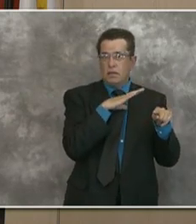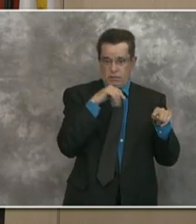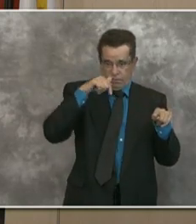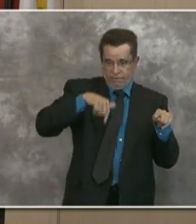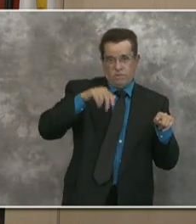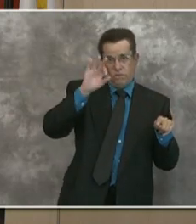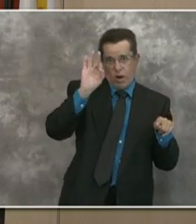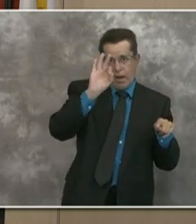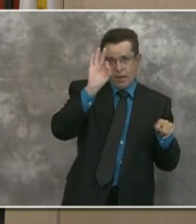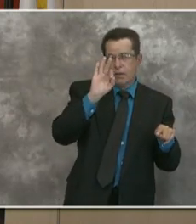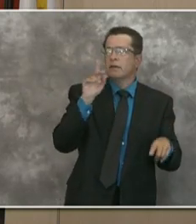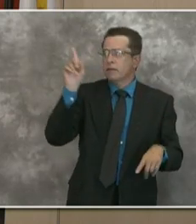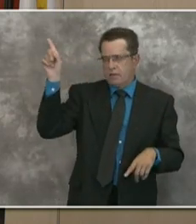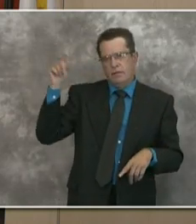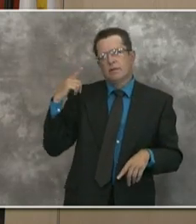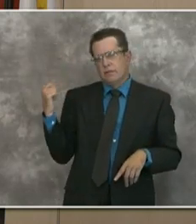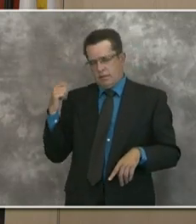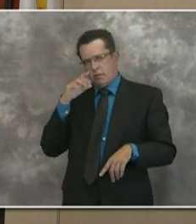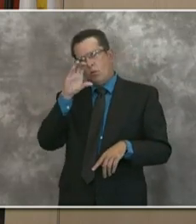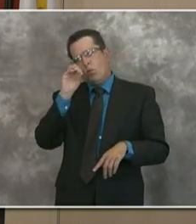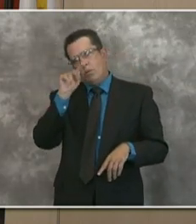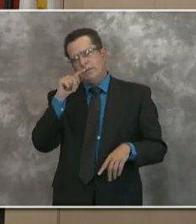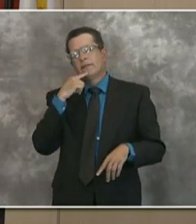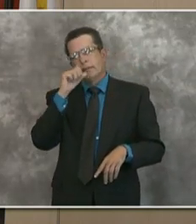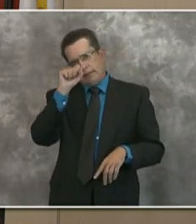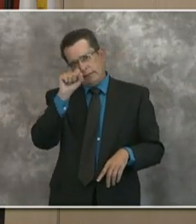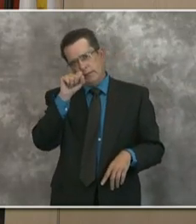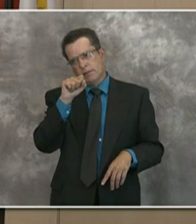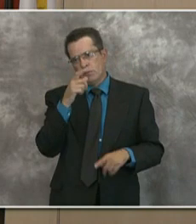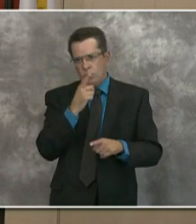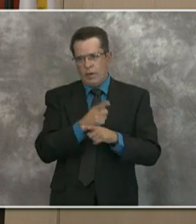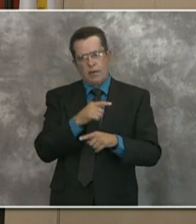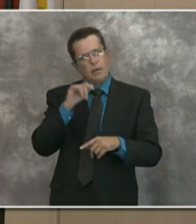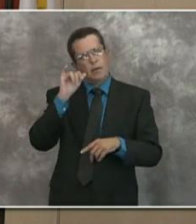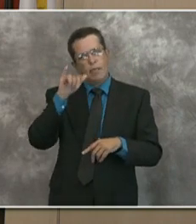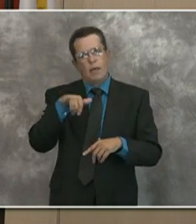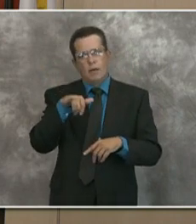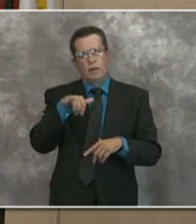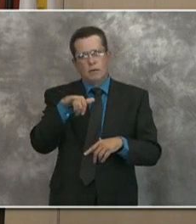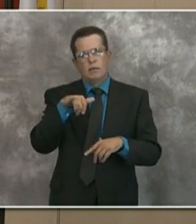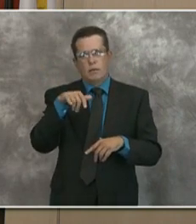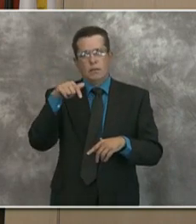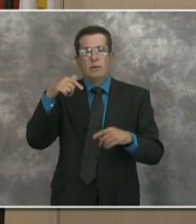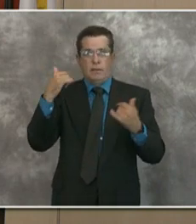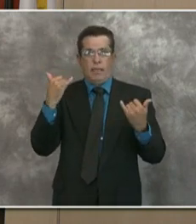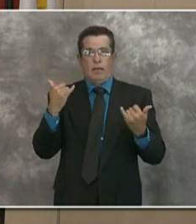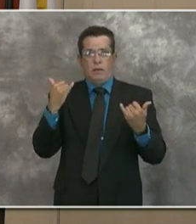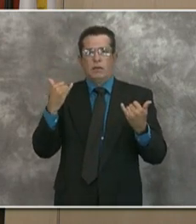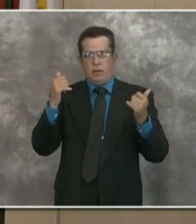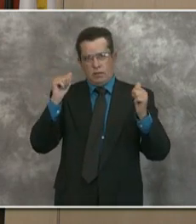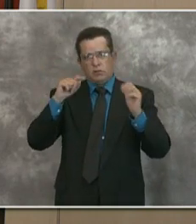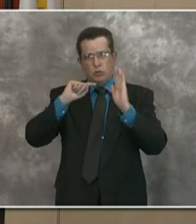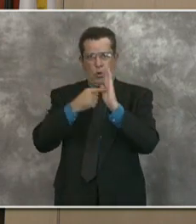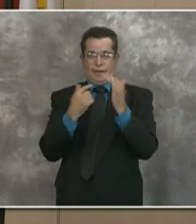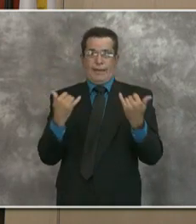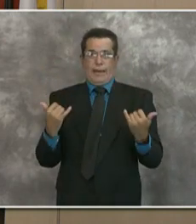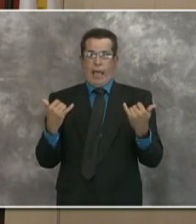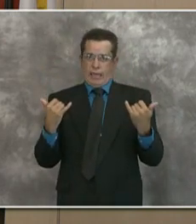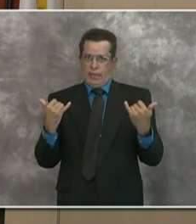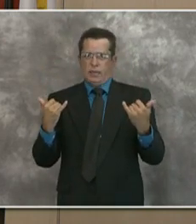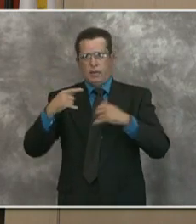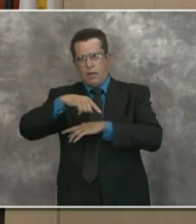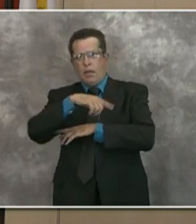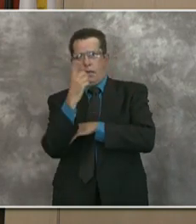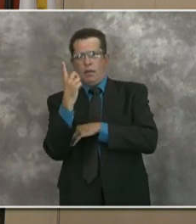Friday. As of June 12th. That's well, actually, no. That actually is available to do as of today